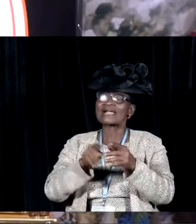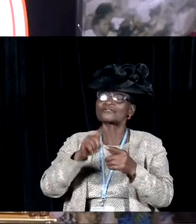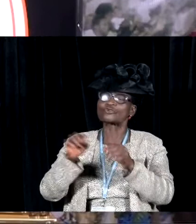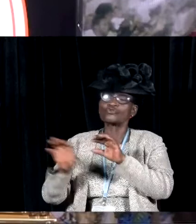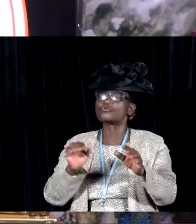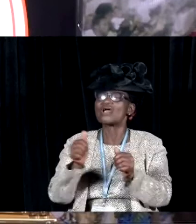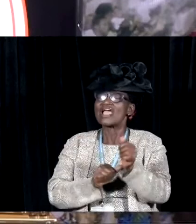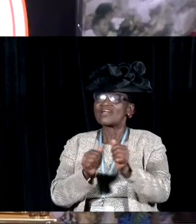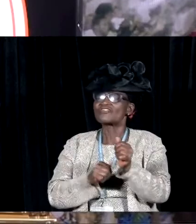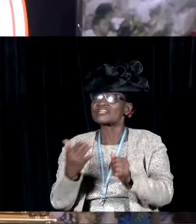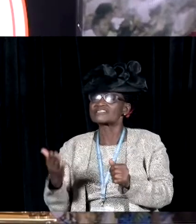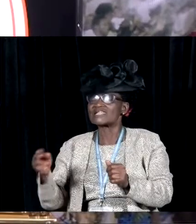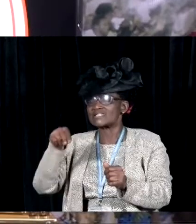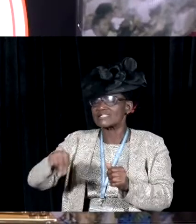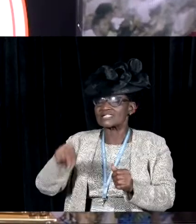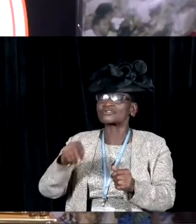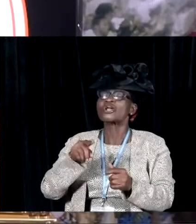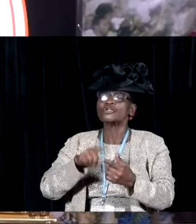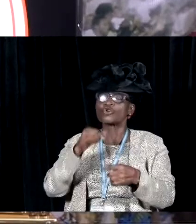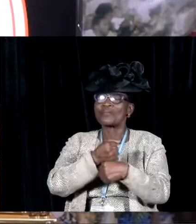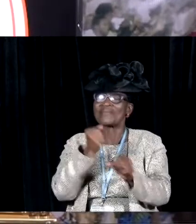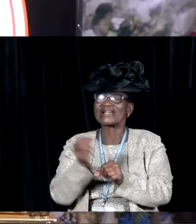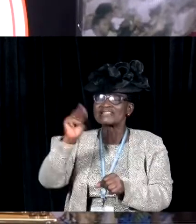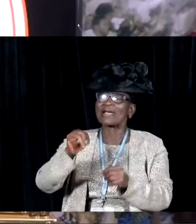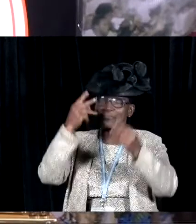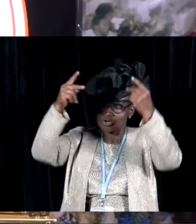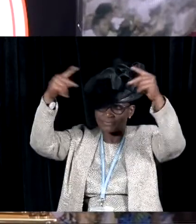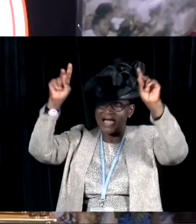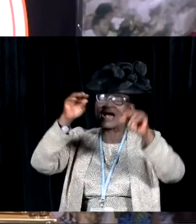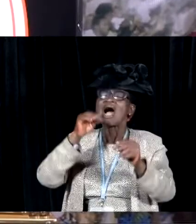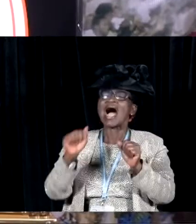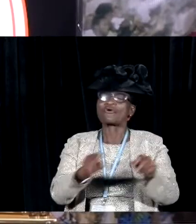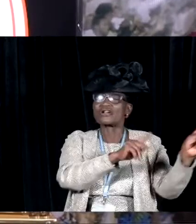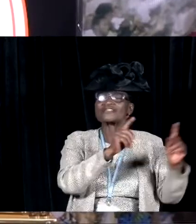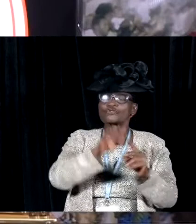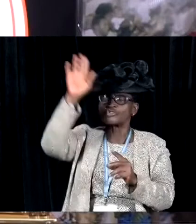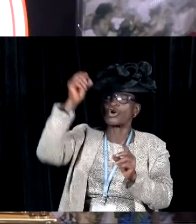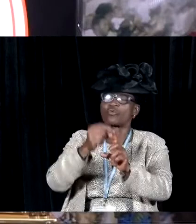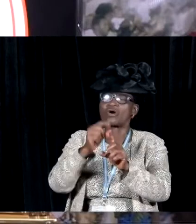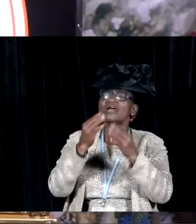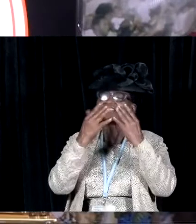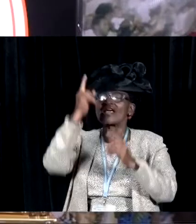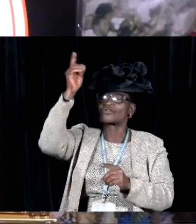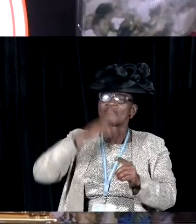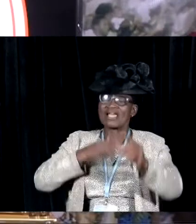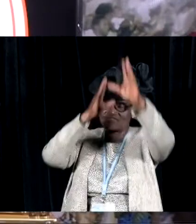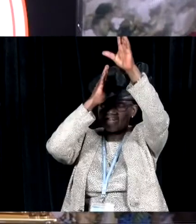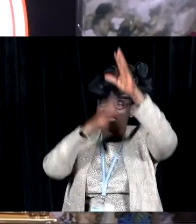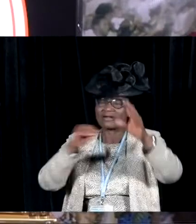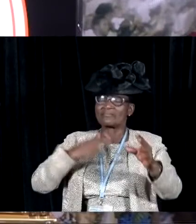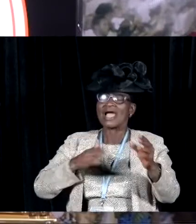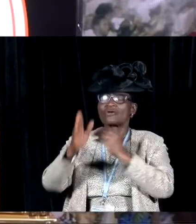necessary to make them prosper according to your word in Jesus' name. Amen. Thank you, my Father and my God.